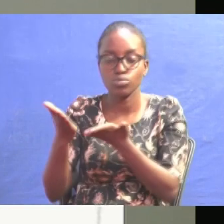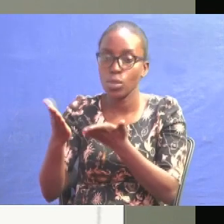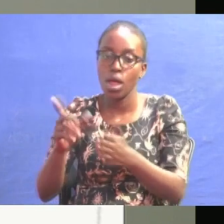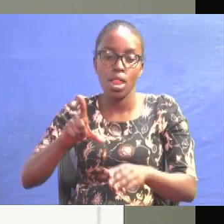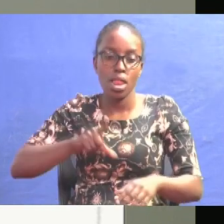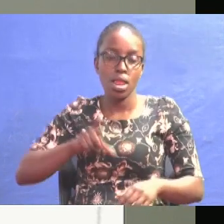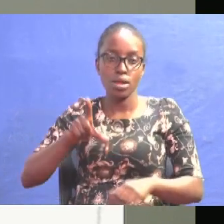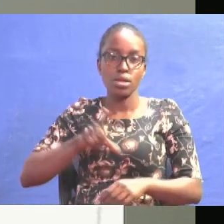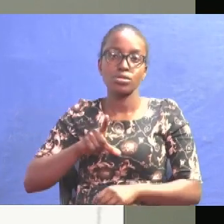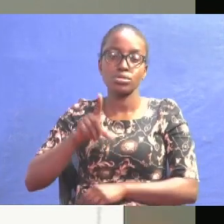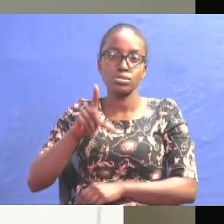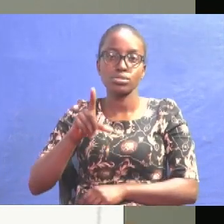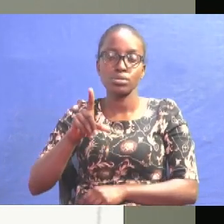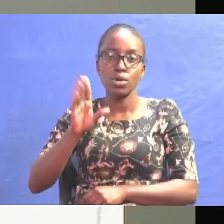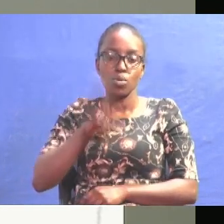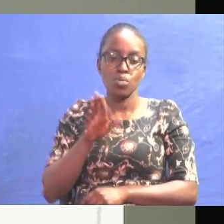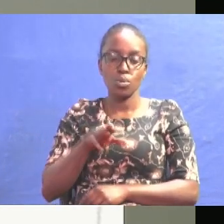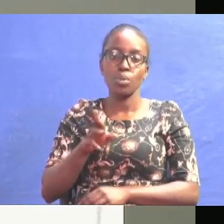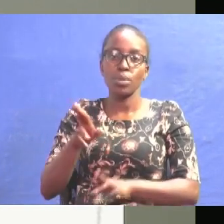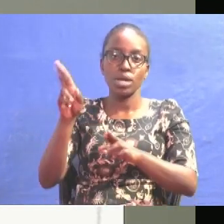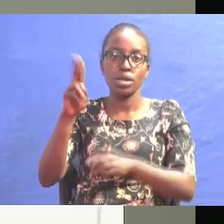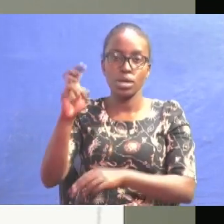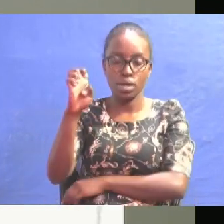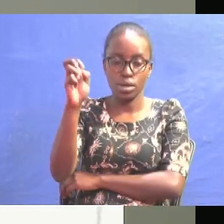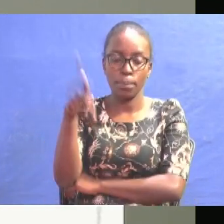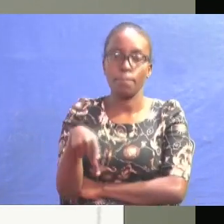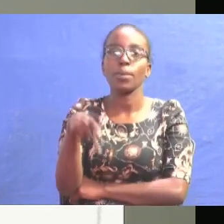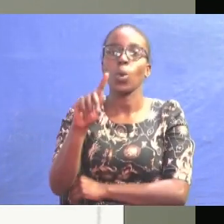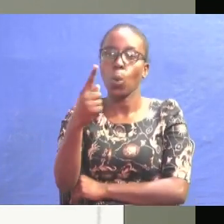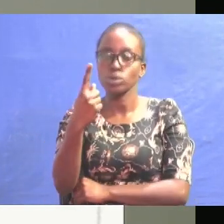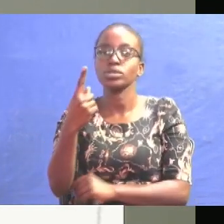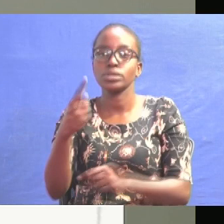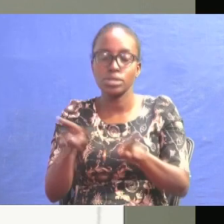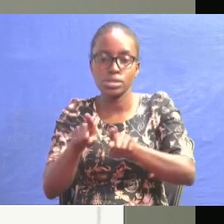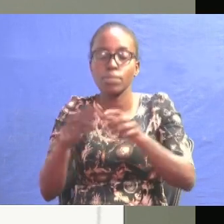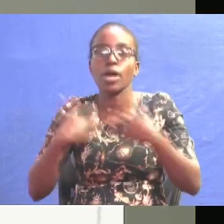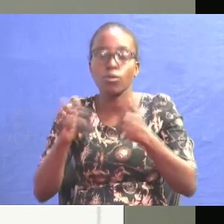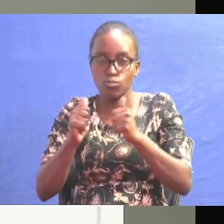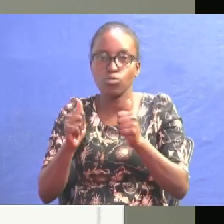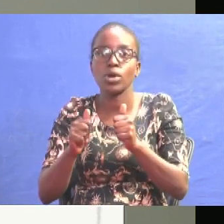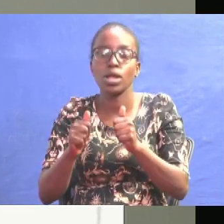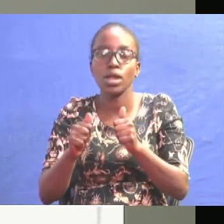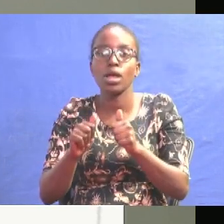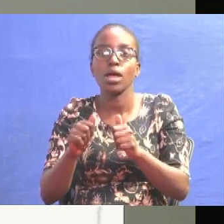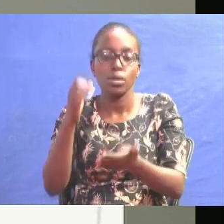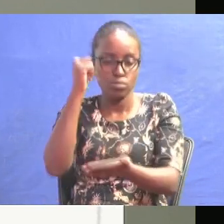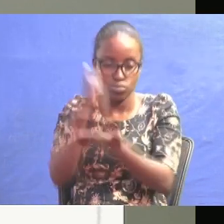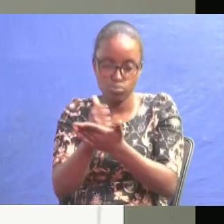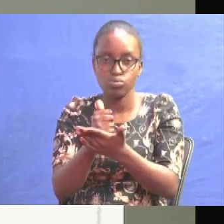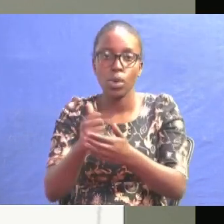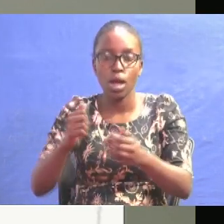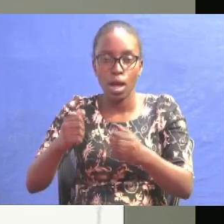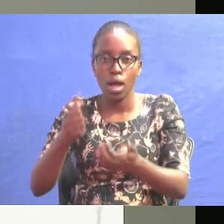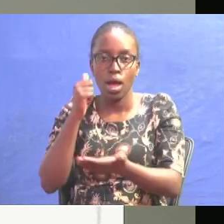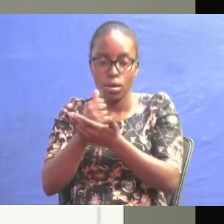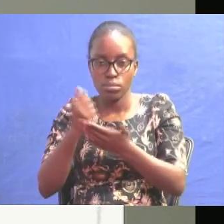the women rep, are trying to meet up the gender rule. We still also see the appointment, which has happened, and right now we